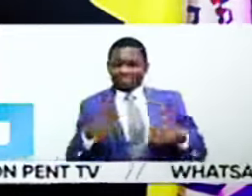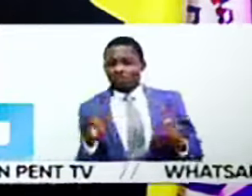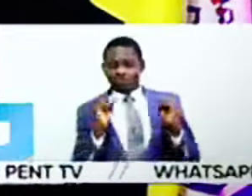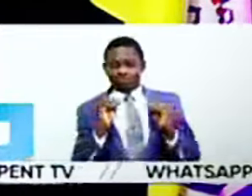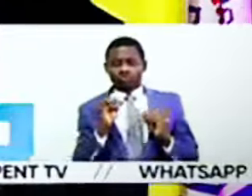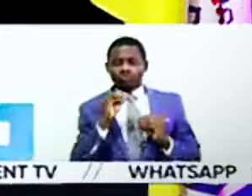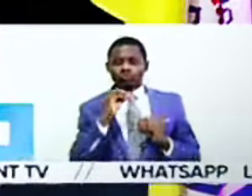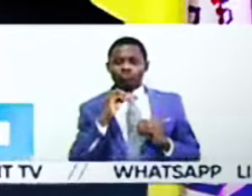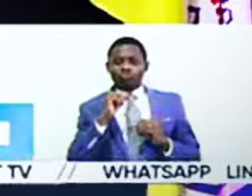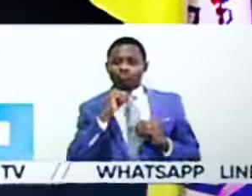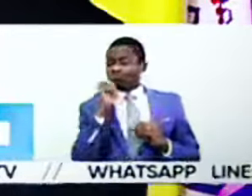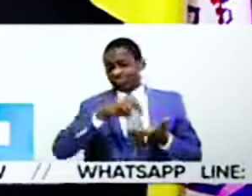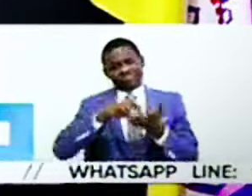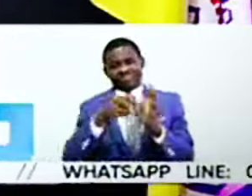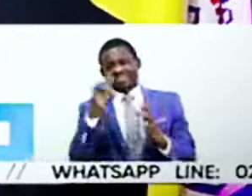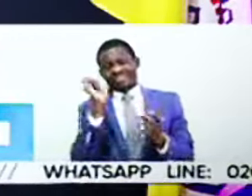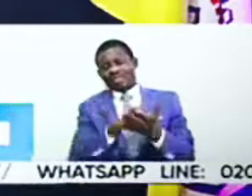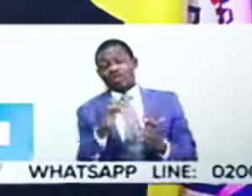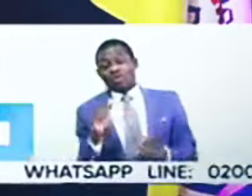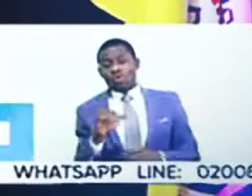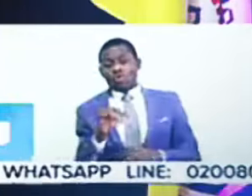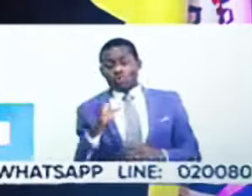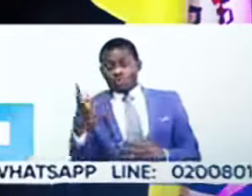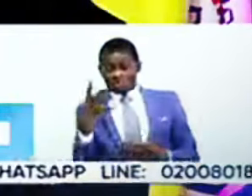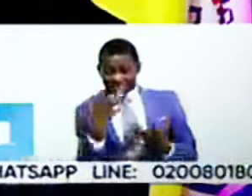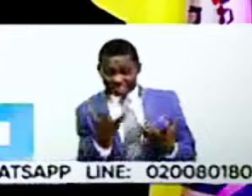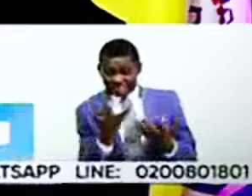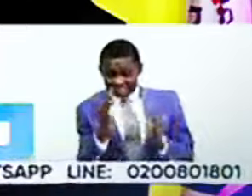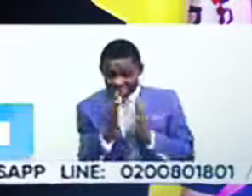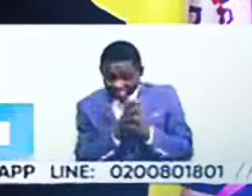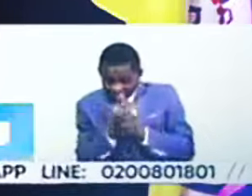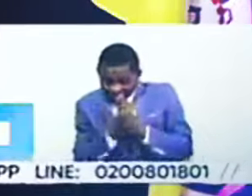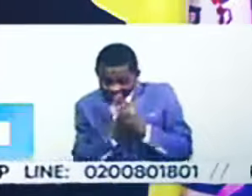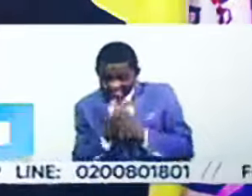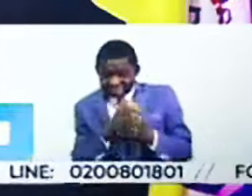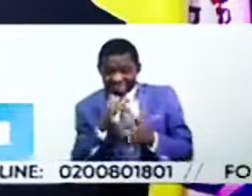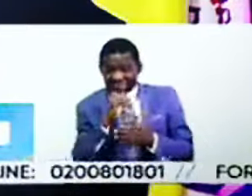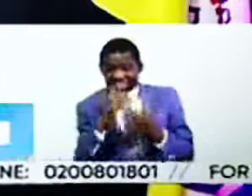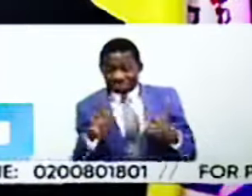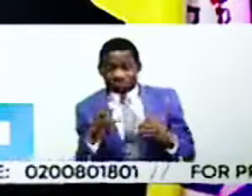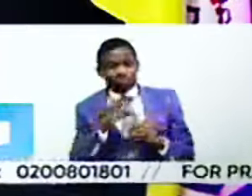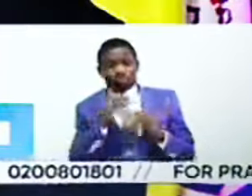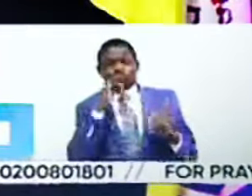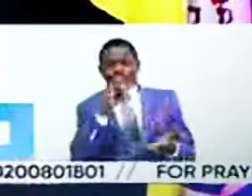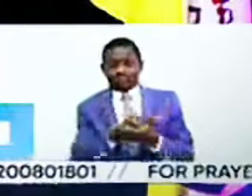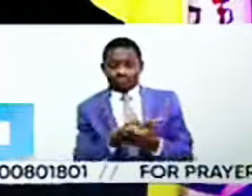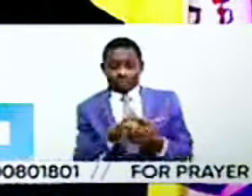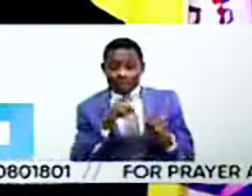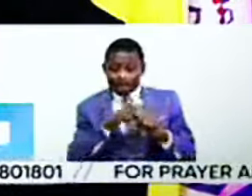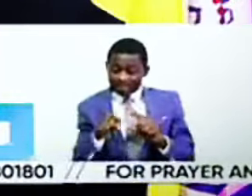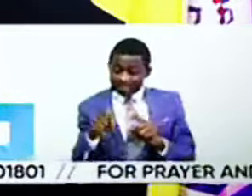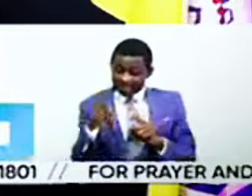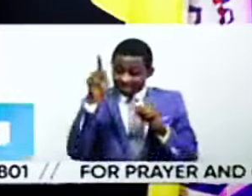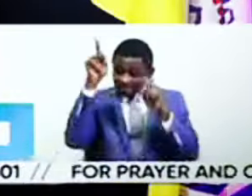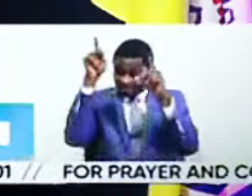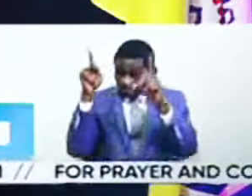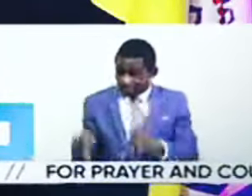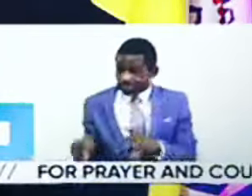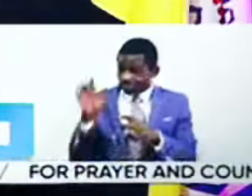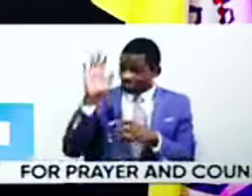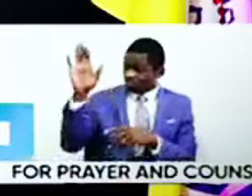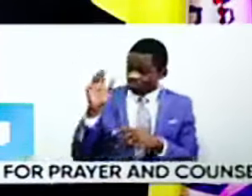Loss of desires. But you see, that person's overriding passion is